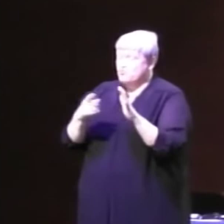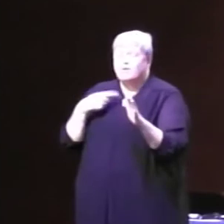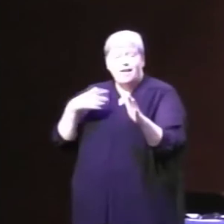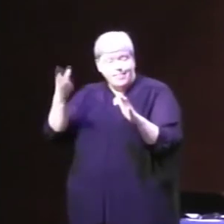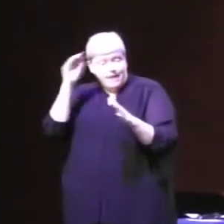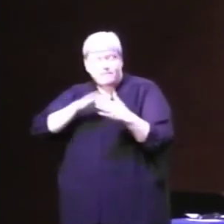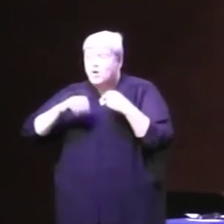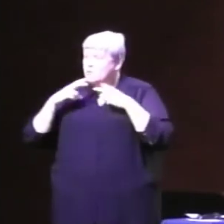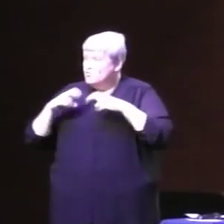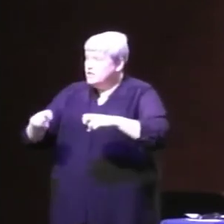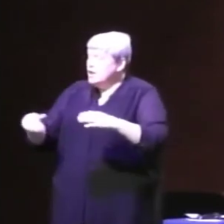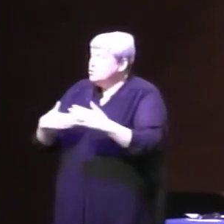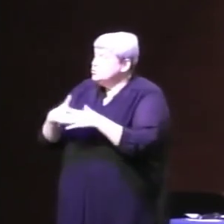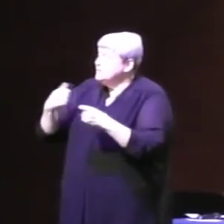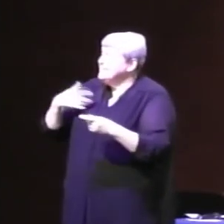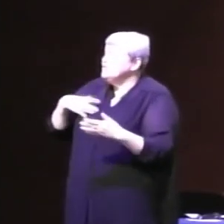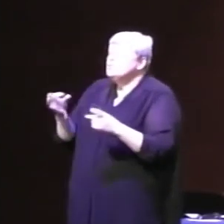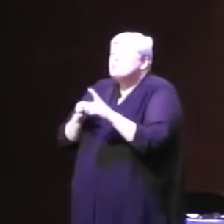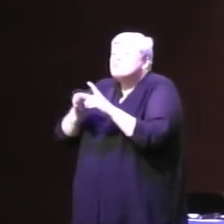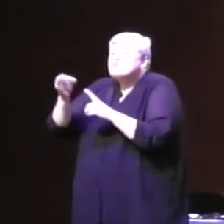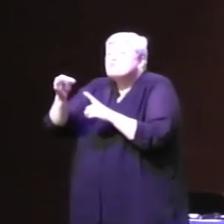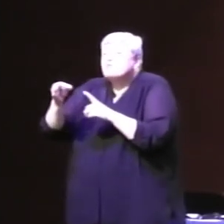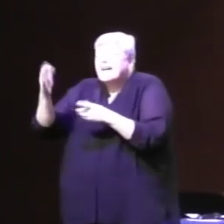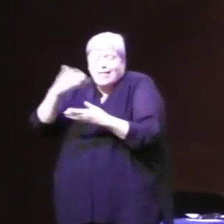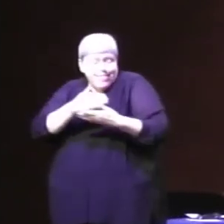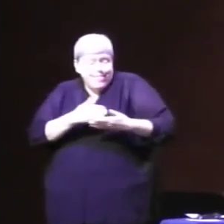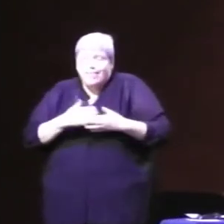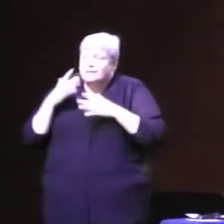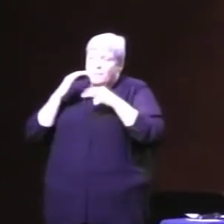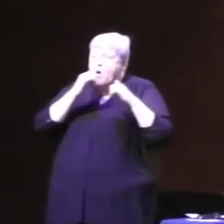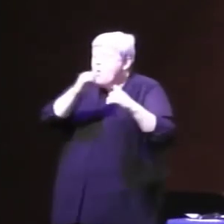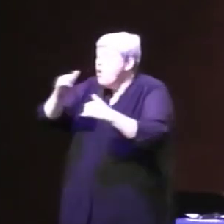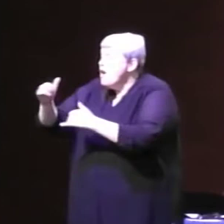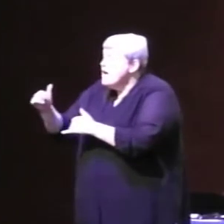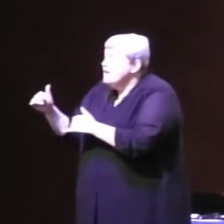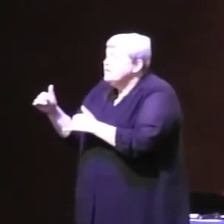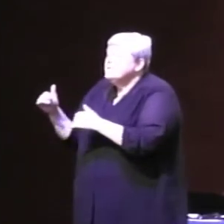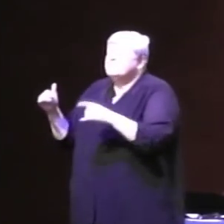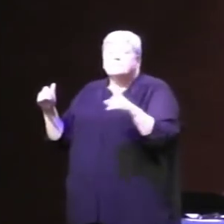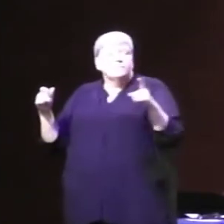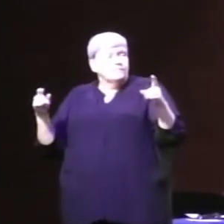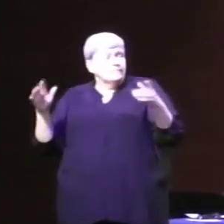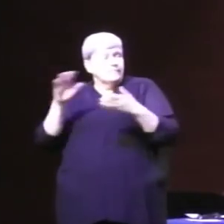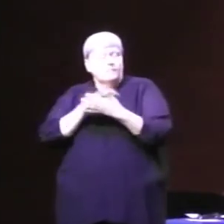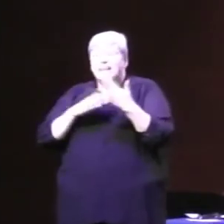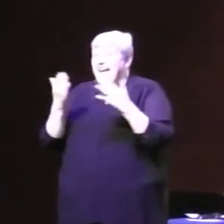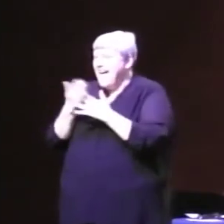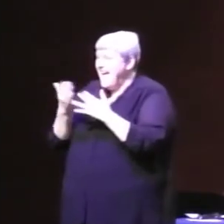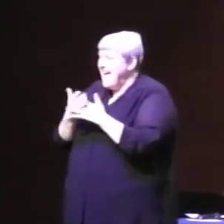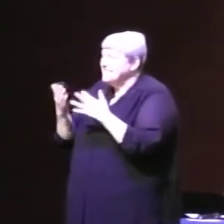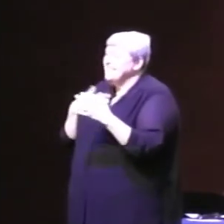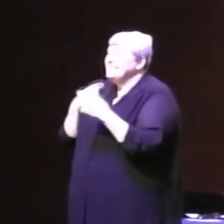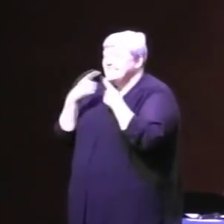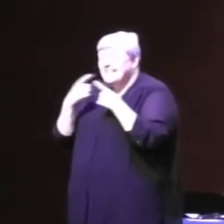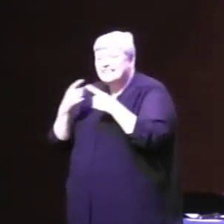that research included the need to improve our collection and monitoring systems to make access to this type of data easier in future,